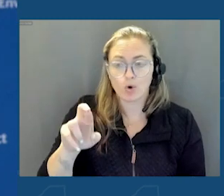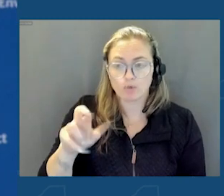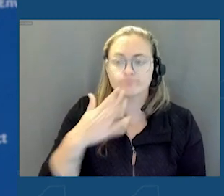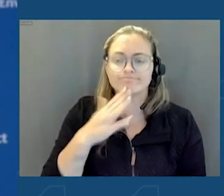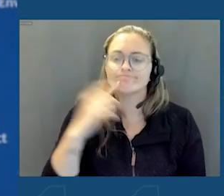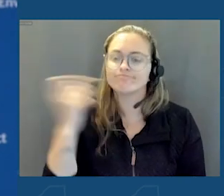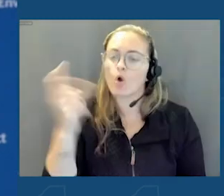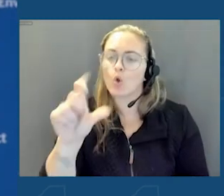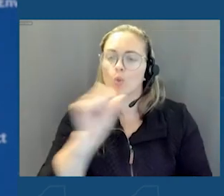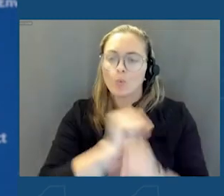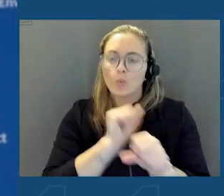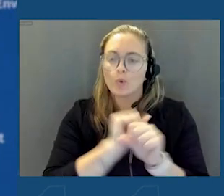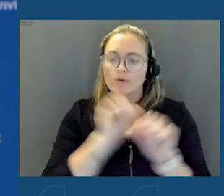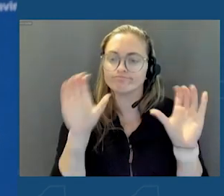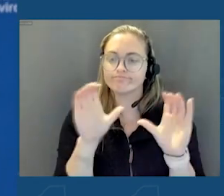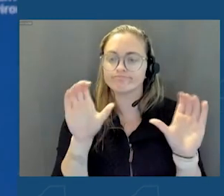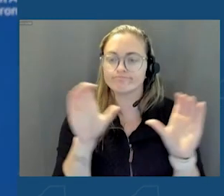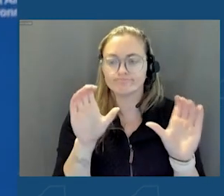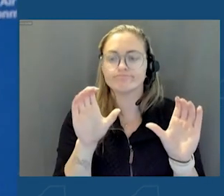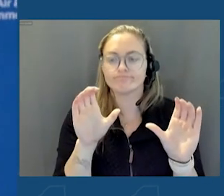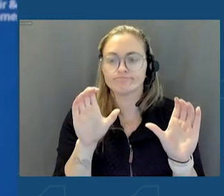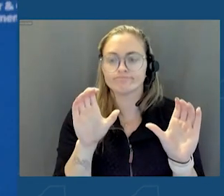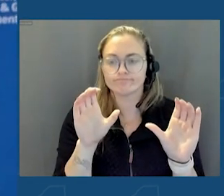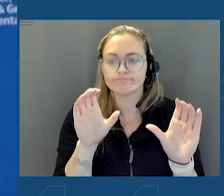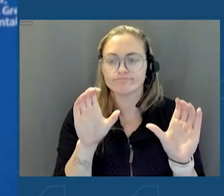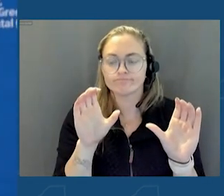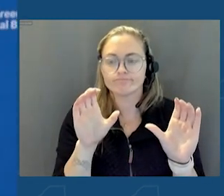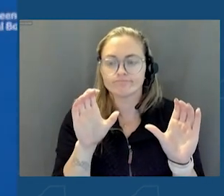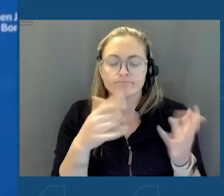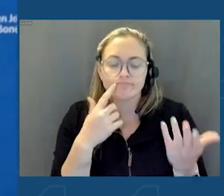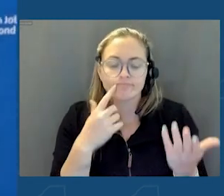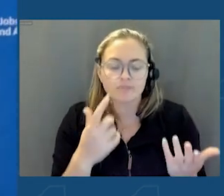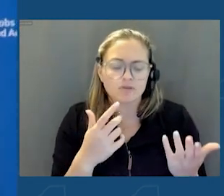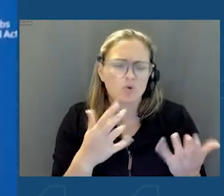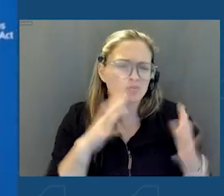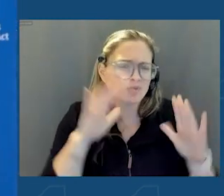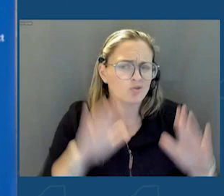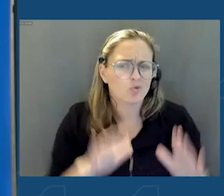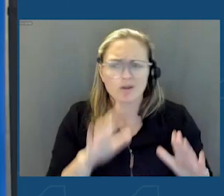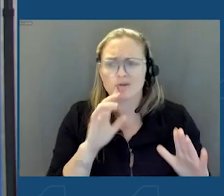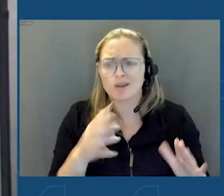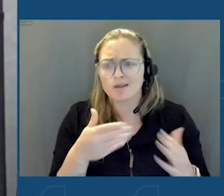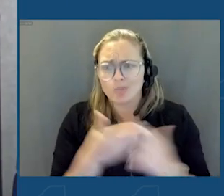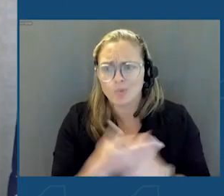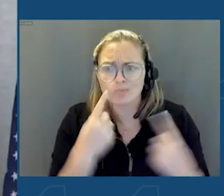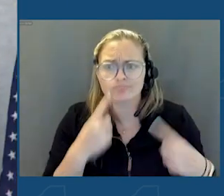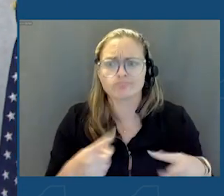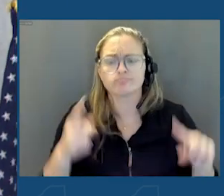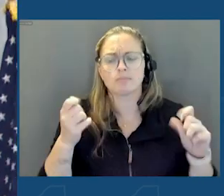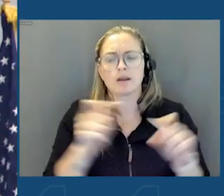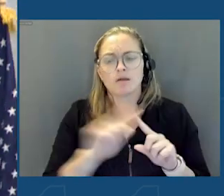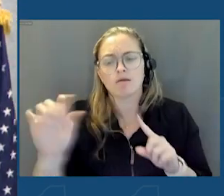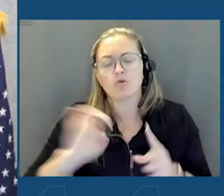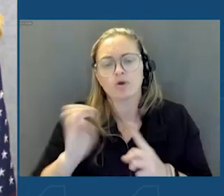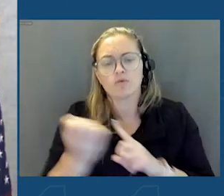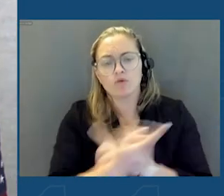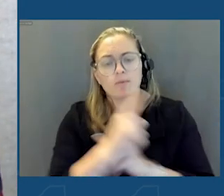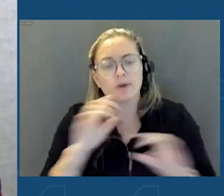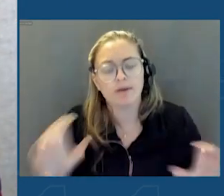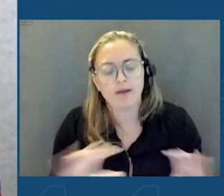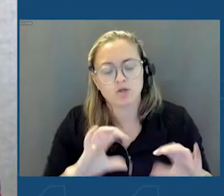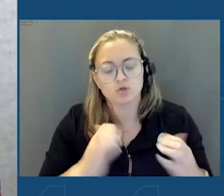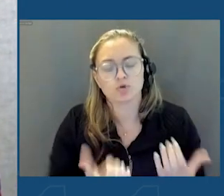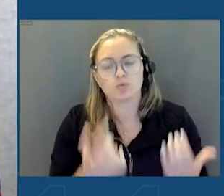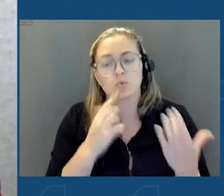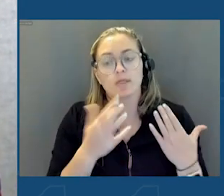work she has done. The Nature Conservancy has been incredible in helping us get this over the line, as well as many, many other environmental action groups. I want to thank